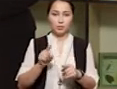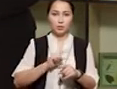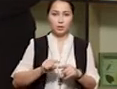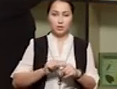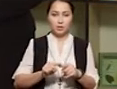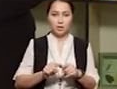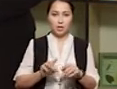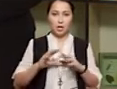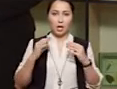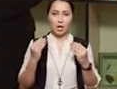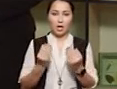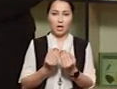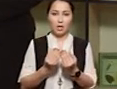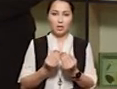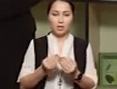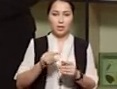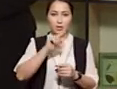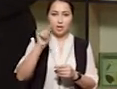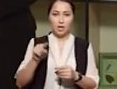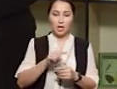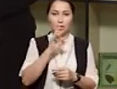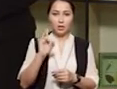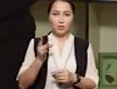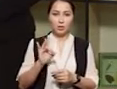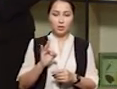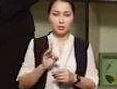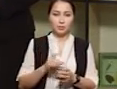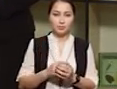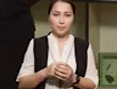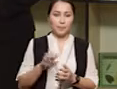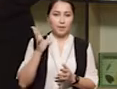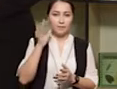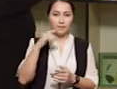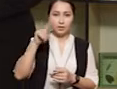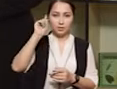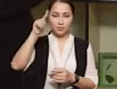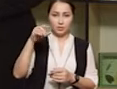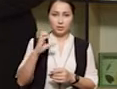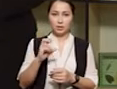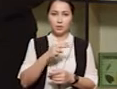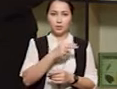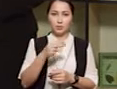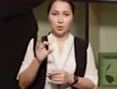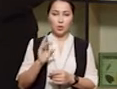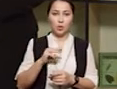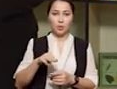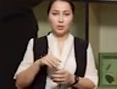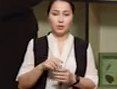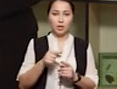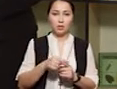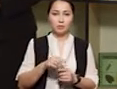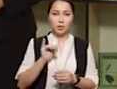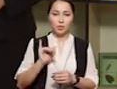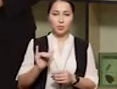tezligi, aylana radiusi, ya'ni katta silindrning radiusi va vaqtni bilsak, S barobar omega ko'paytirilgan